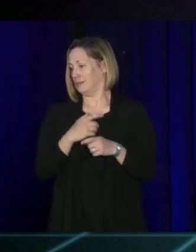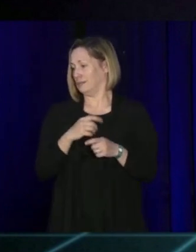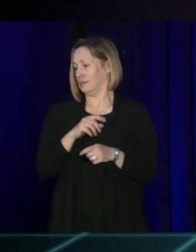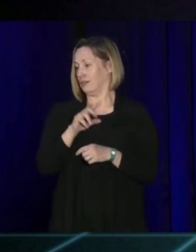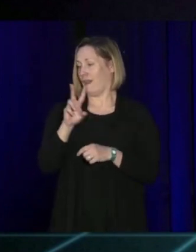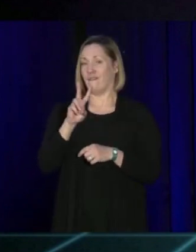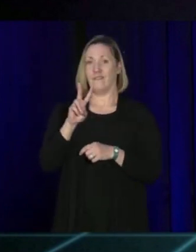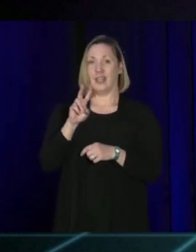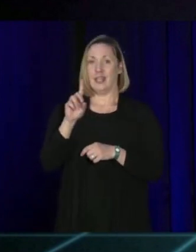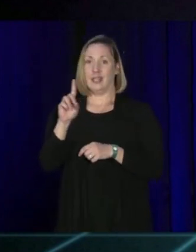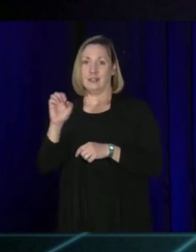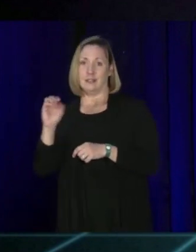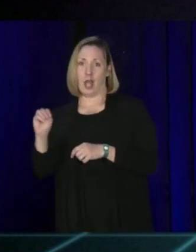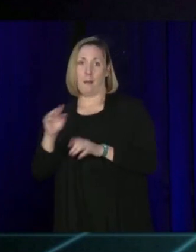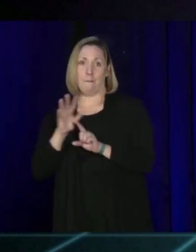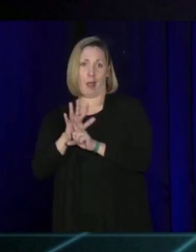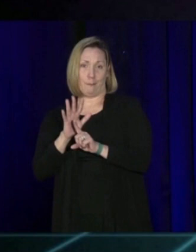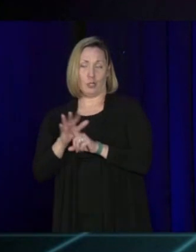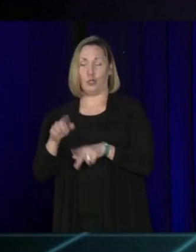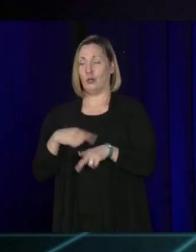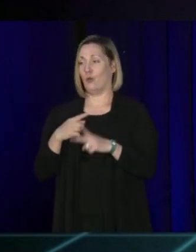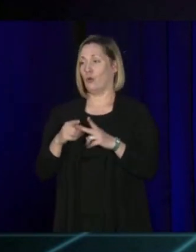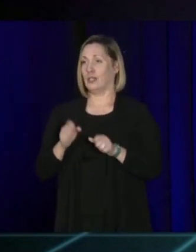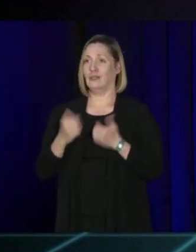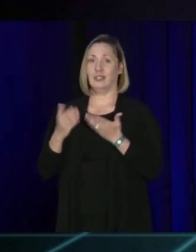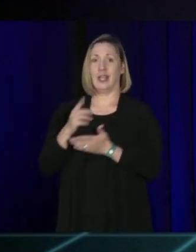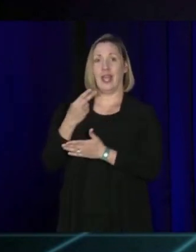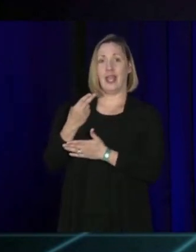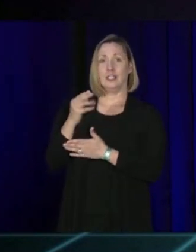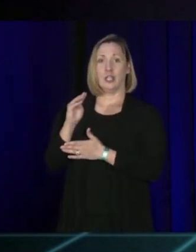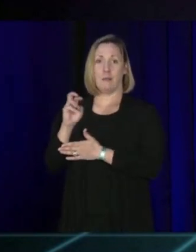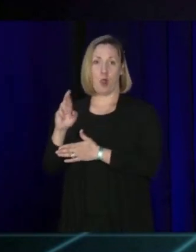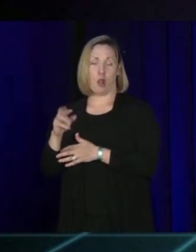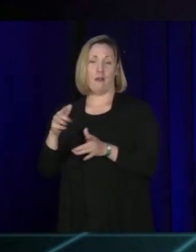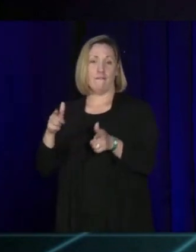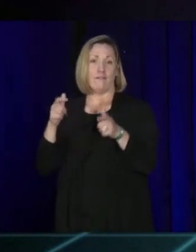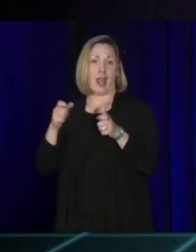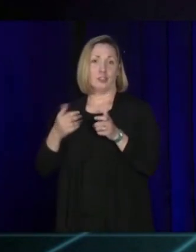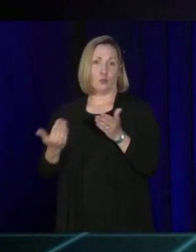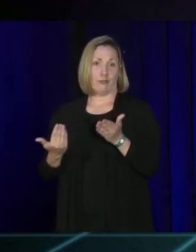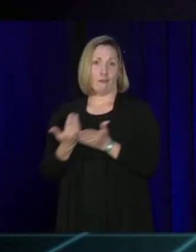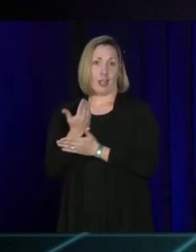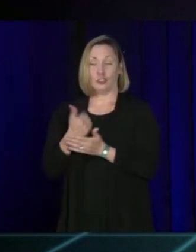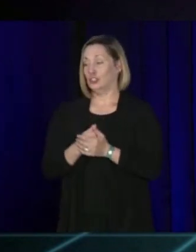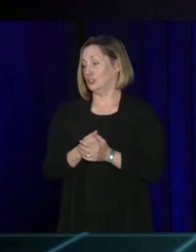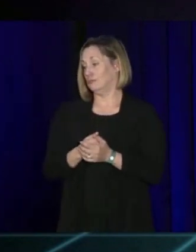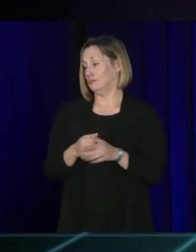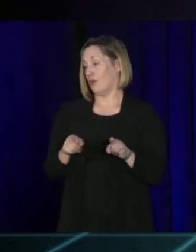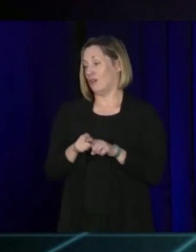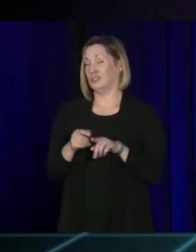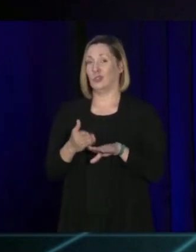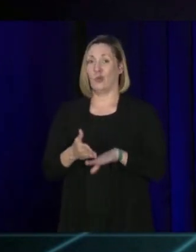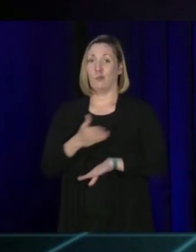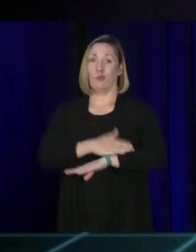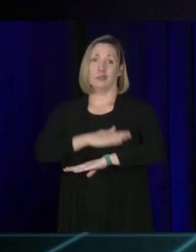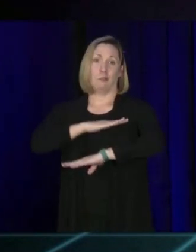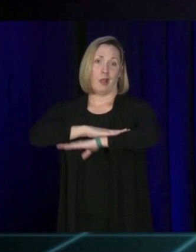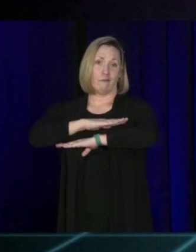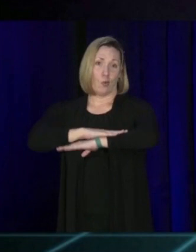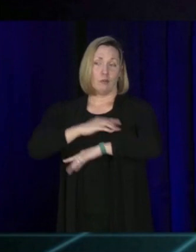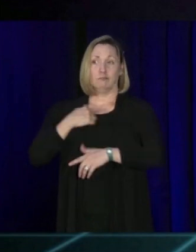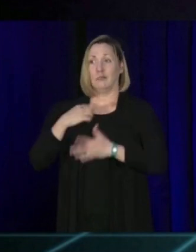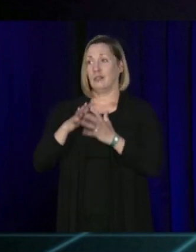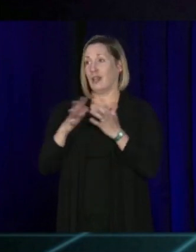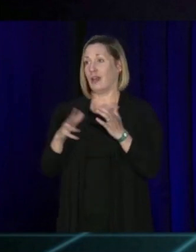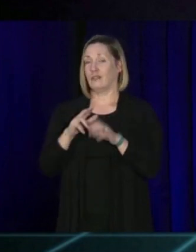improving productivity with things like HMR and fast refresh. It also improved our platform. So a lot of the native